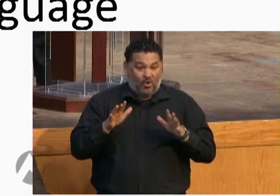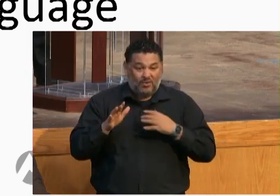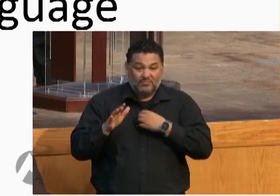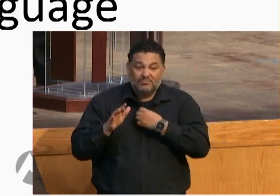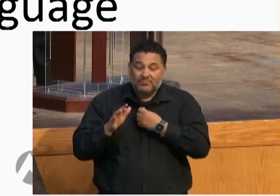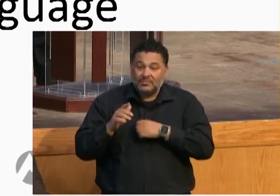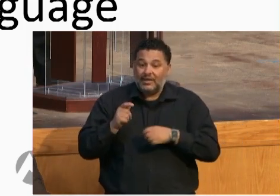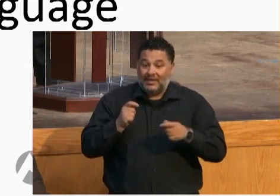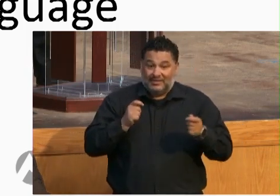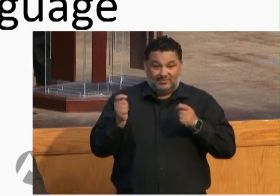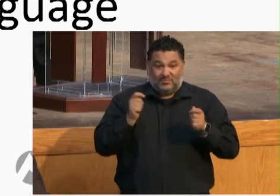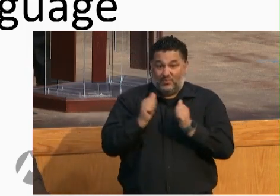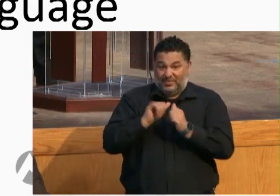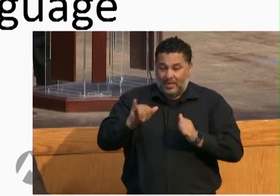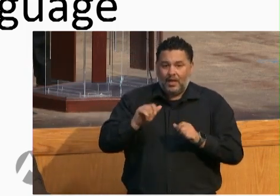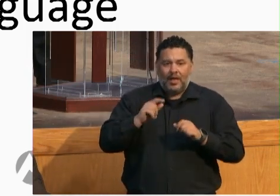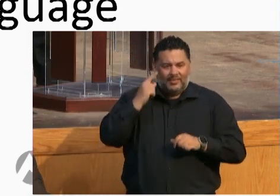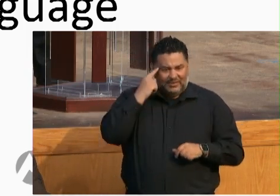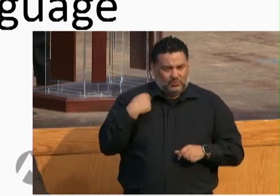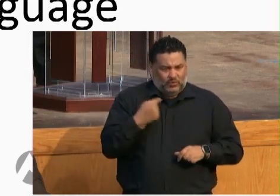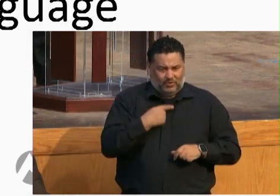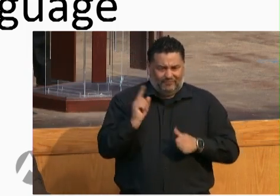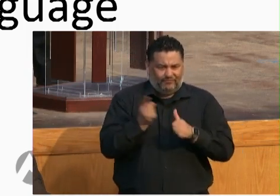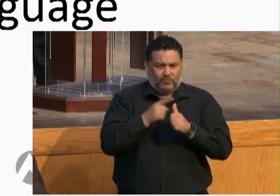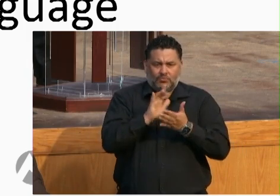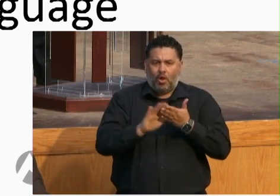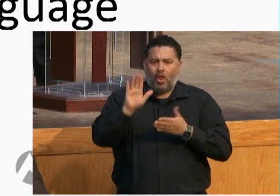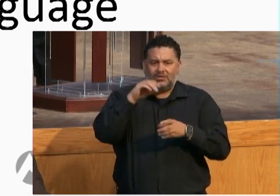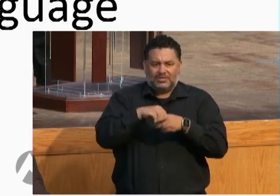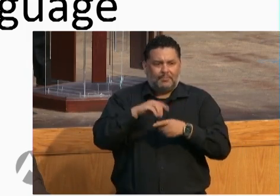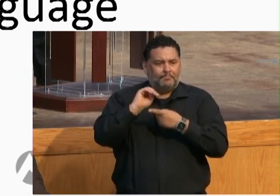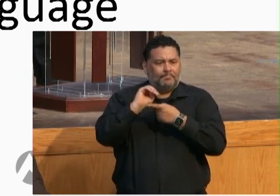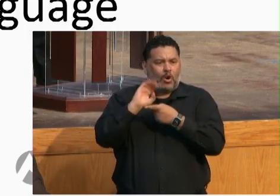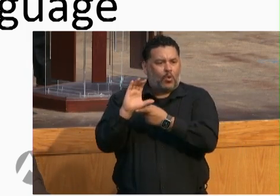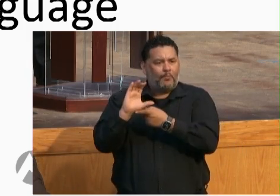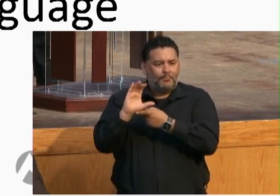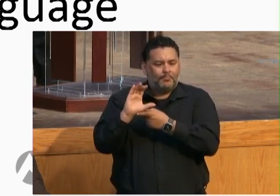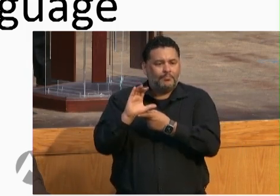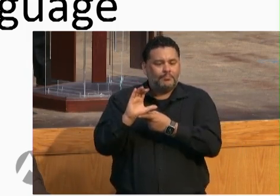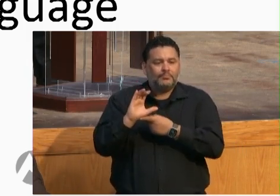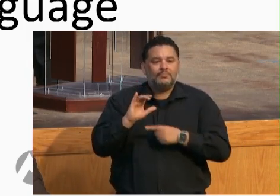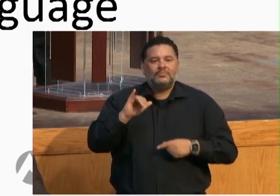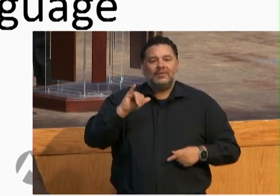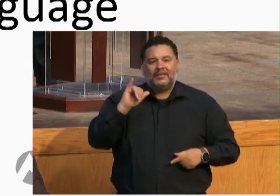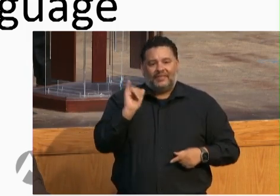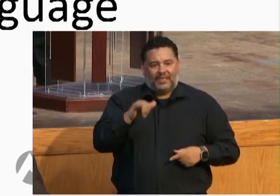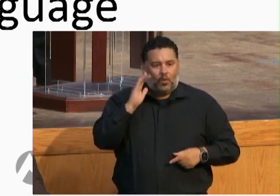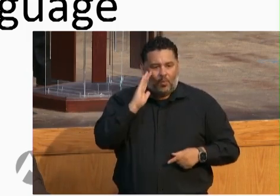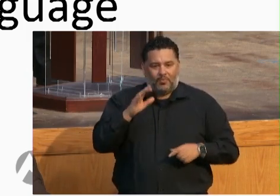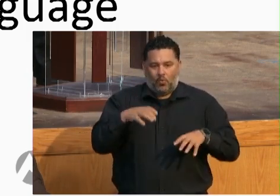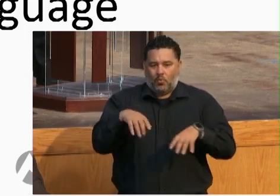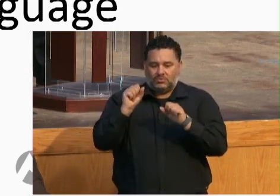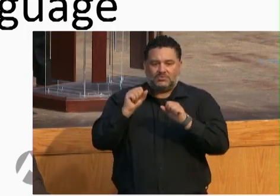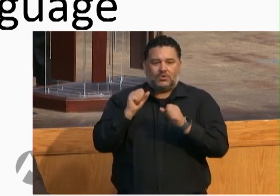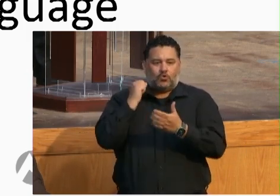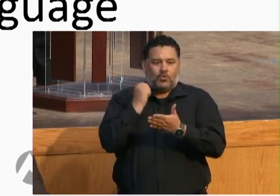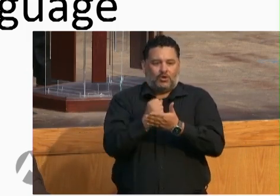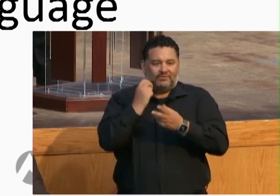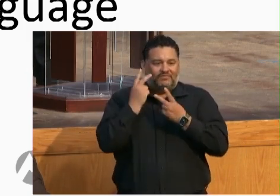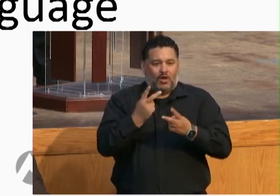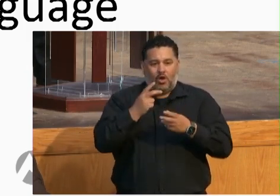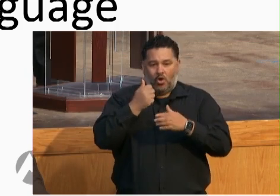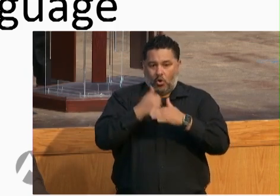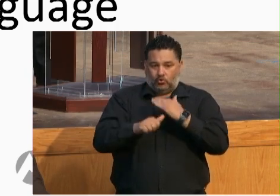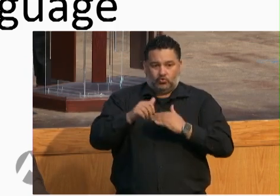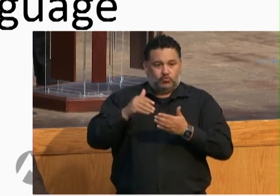But I think we are the first college in Maricopa that will be hosting an accreditation visit under the new